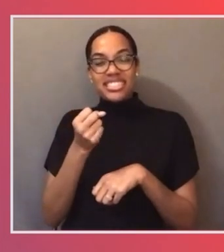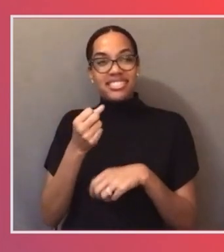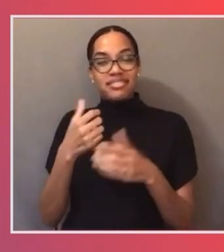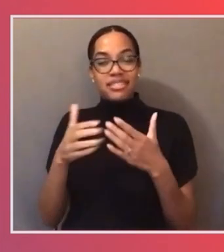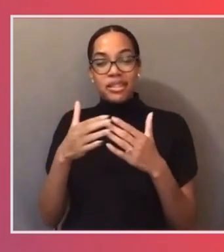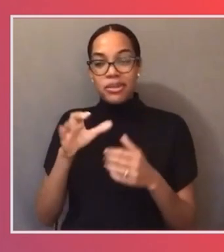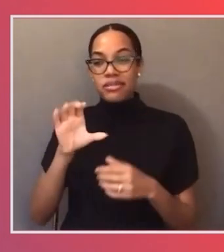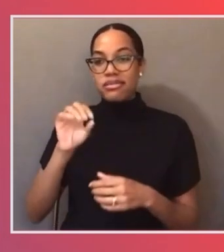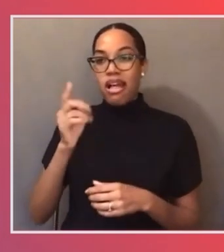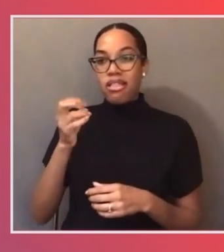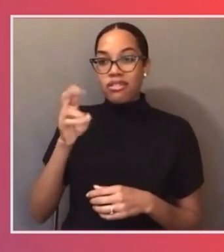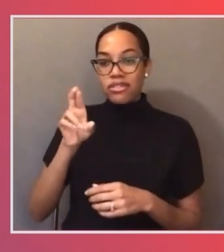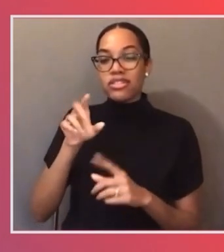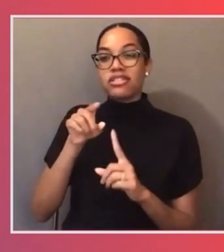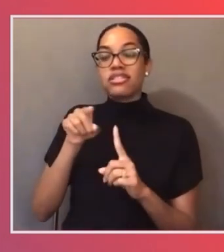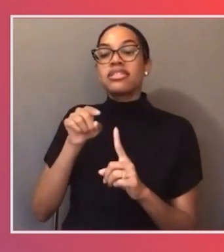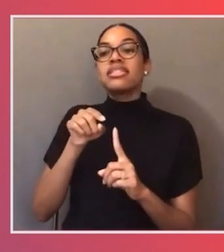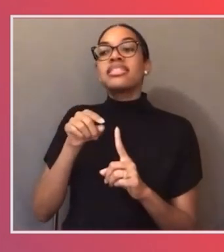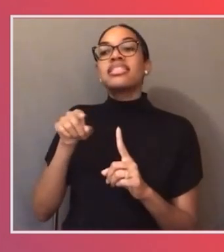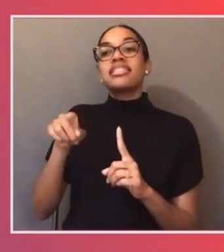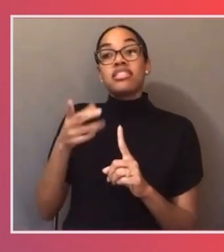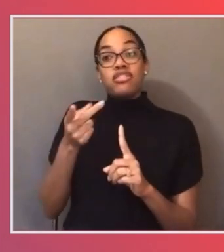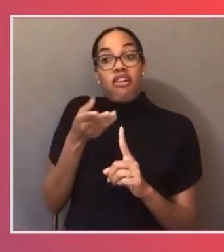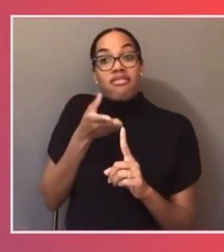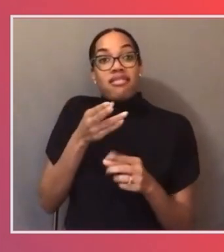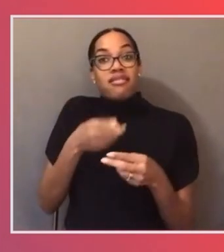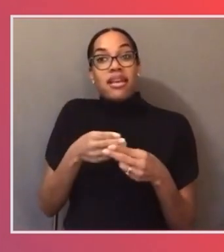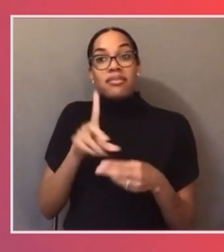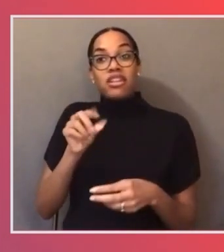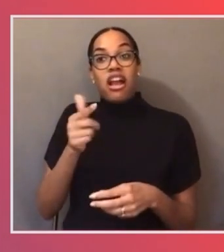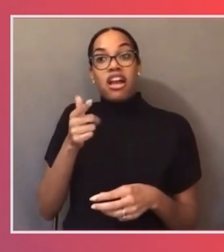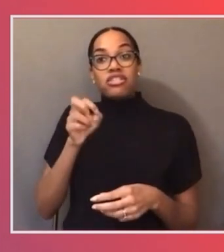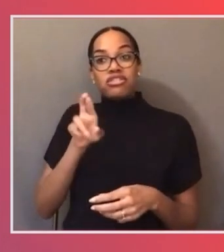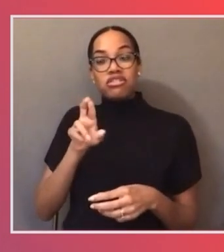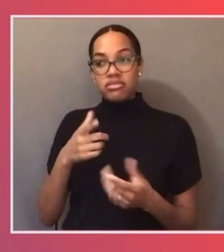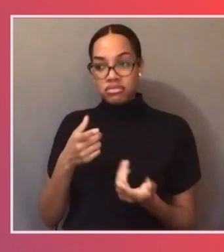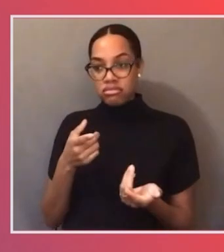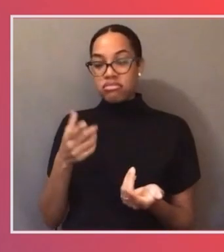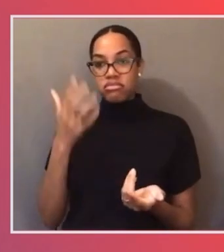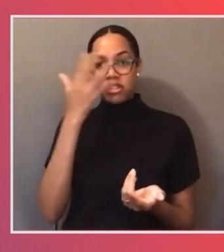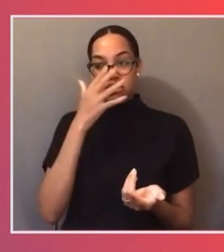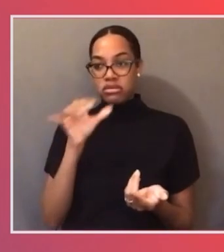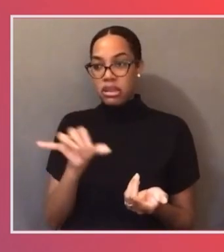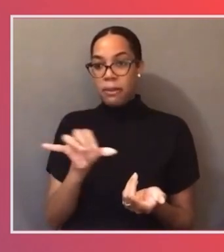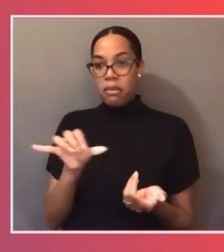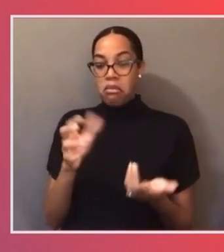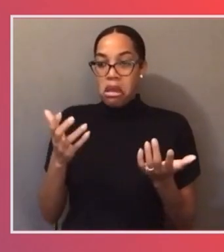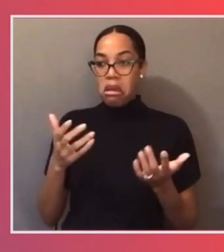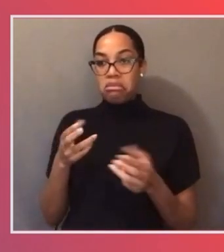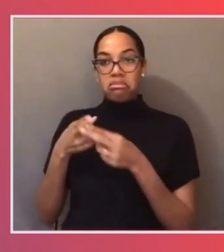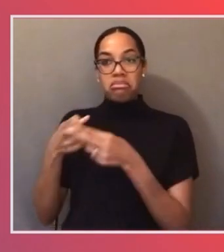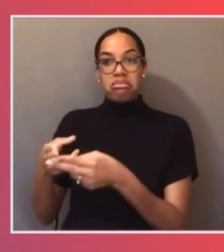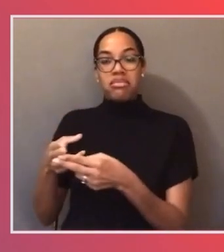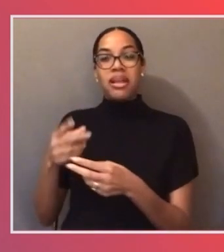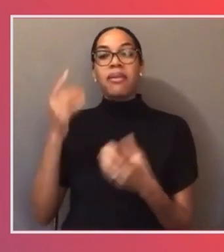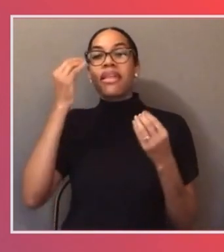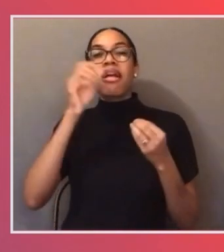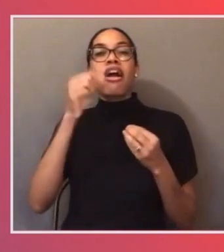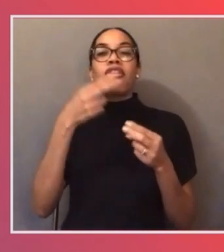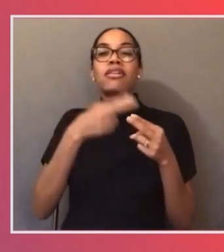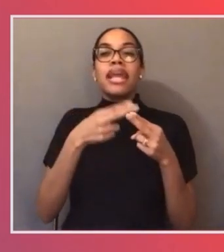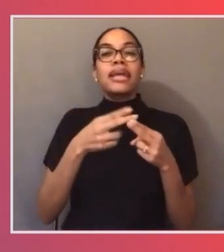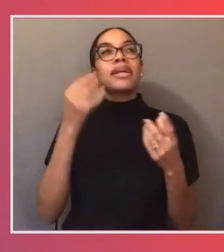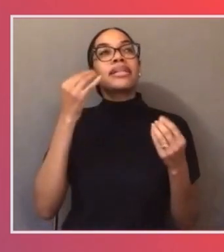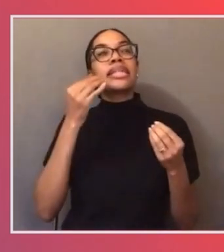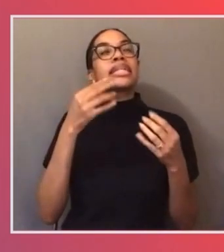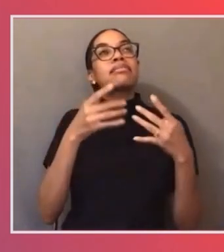like Dodger. And I said, man, he really looks like that dog Dodger. And then I was thinking of other names, but I just couldn't get that one out of my head. And I just thought, you know what? I'm not going to